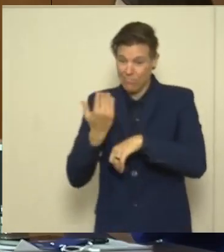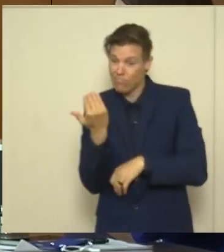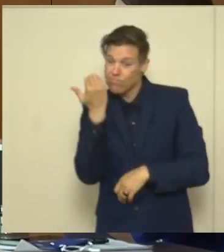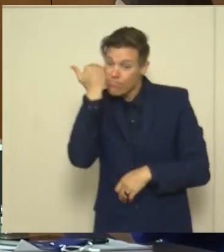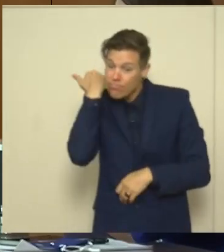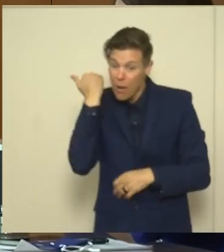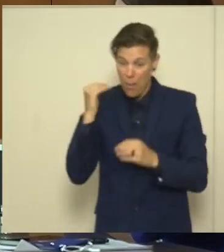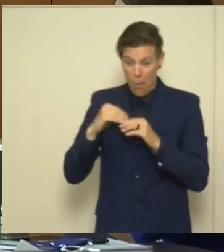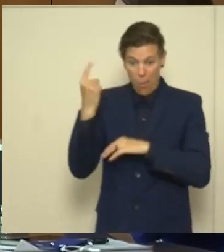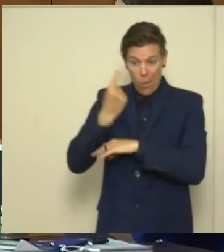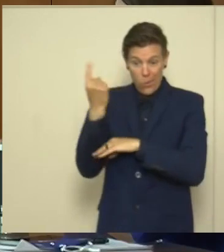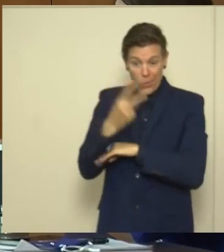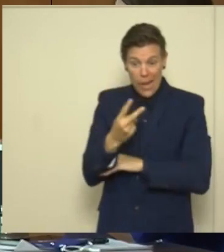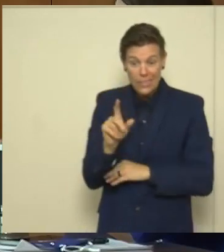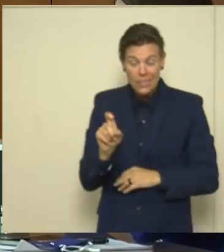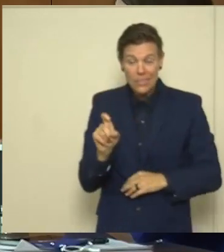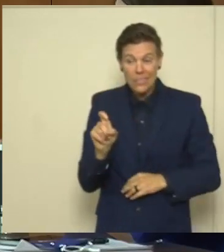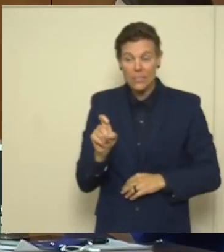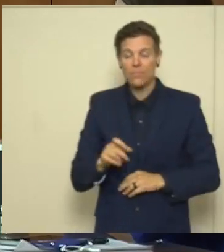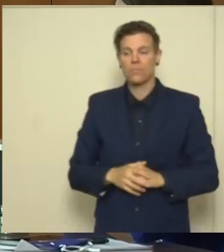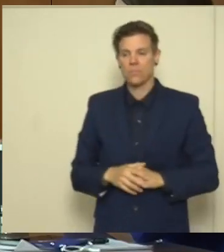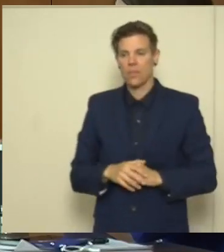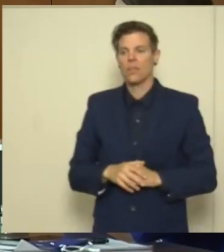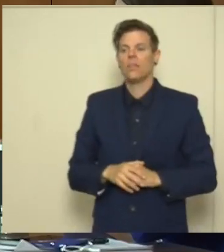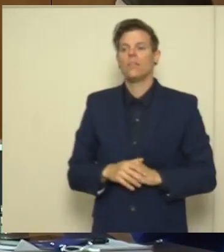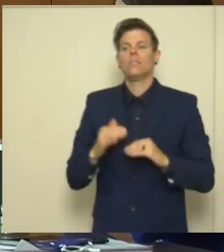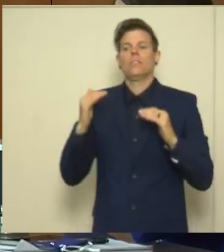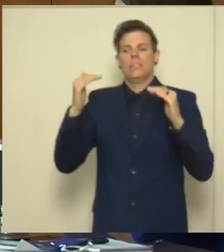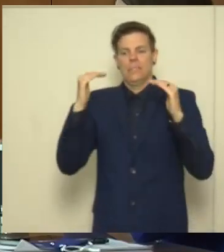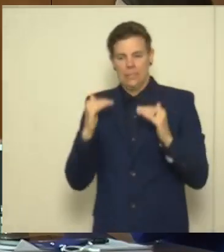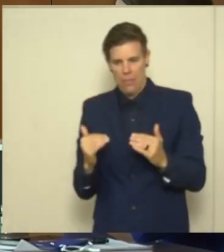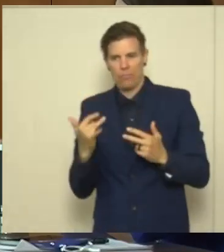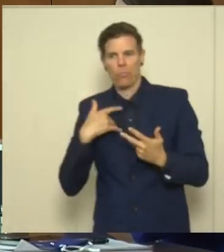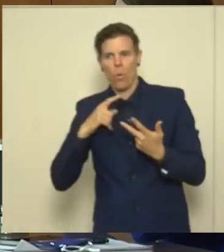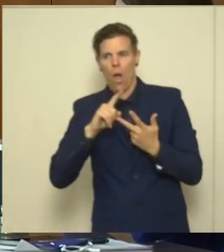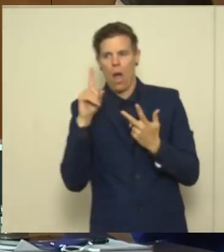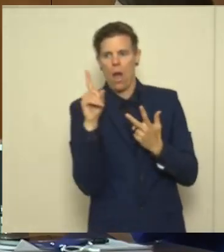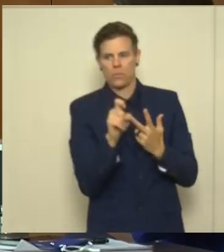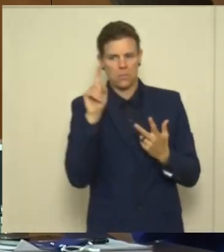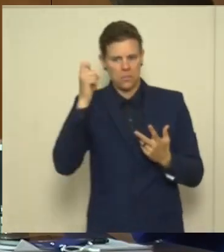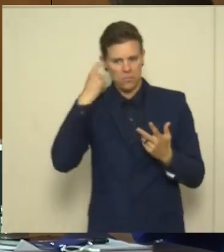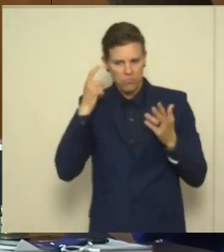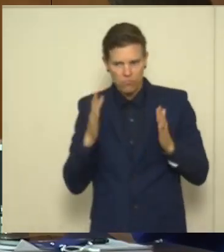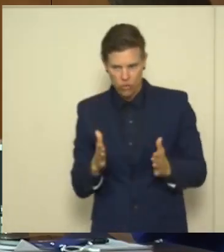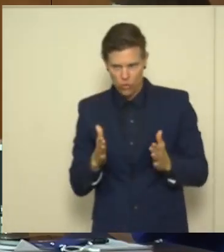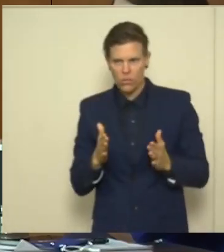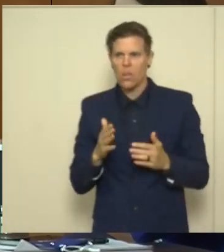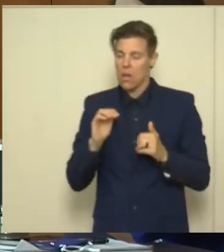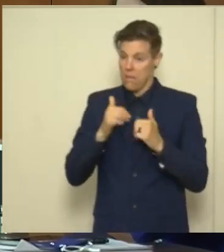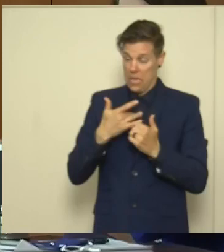state Supreme Court, the two who are up for election, and what you're looking for in